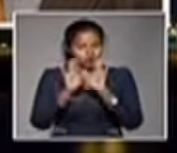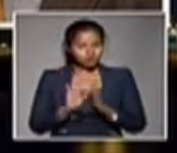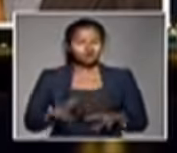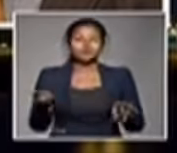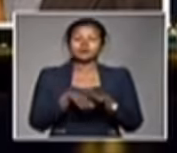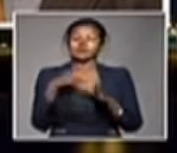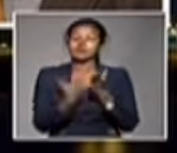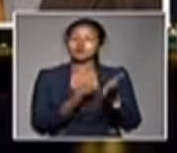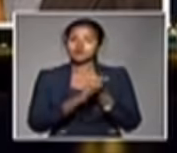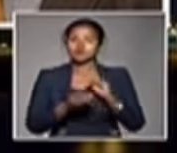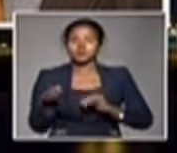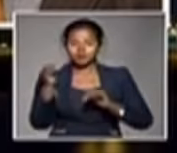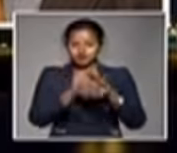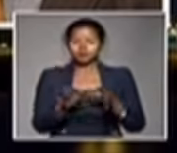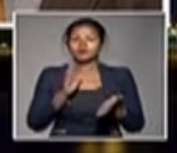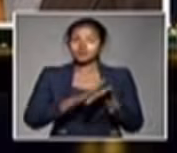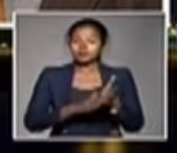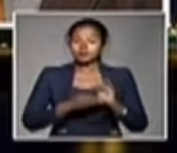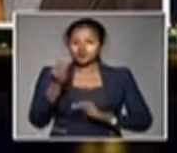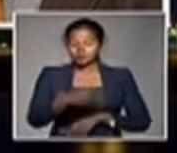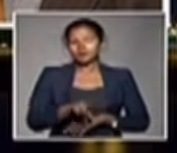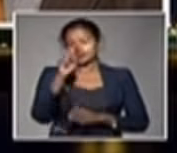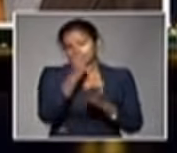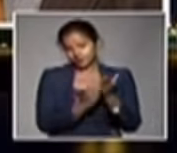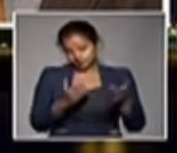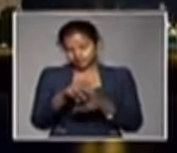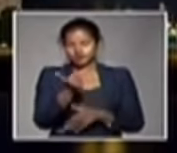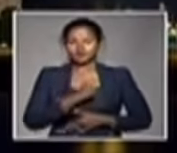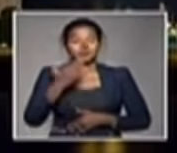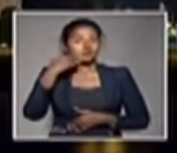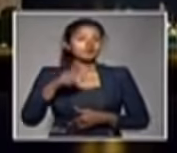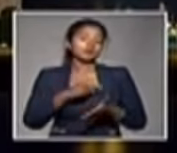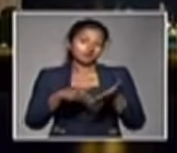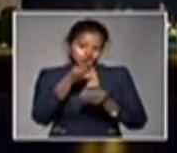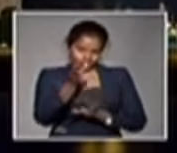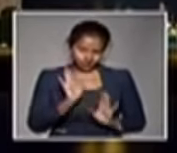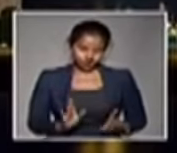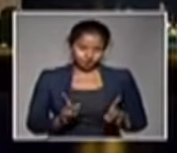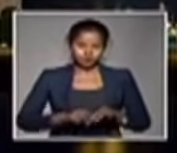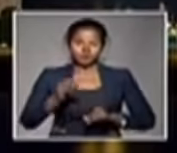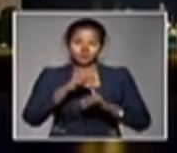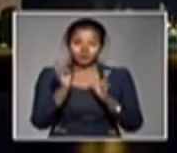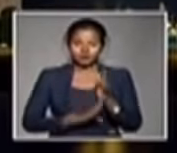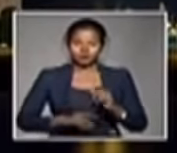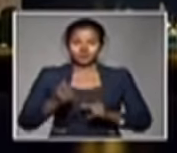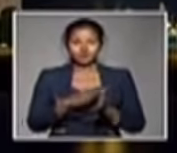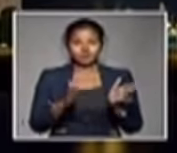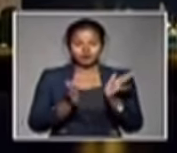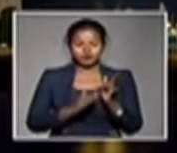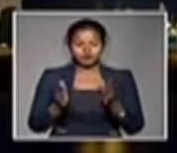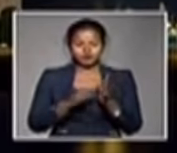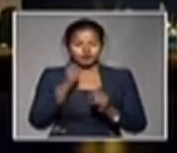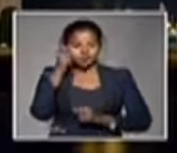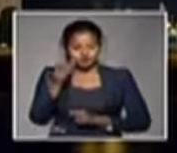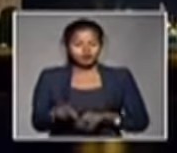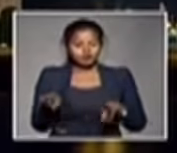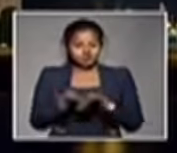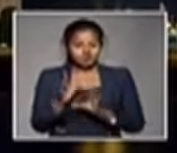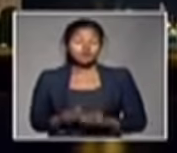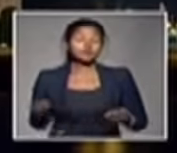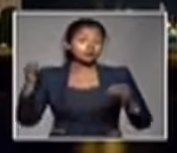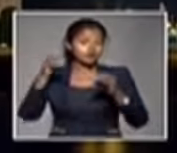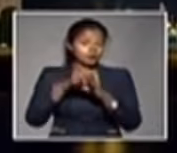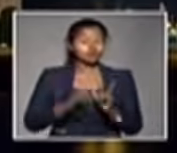Hakim, supported the 20th Amendment to the Constitution yesterday. Parliamentarian Musharraf Mudanabin, who was elected from